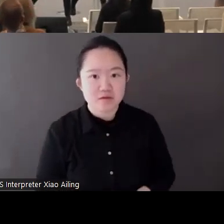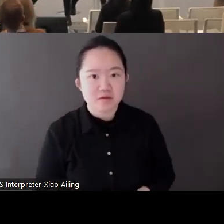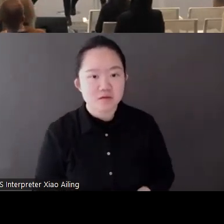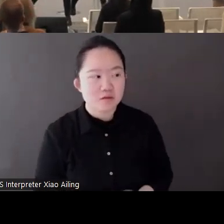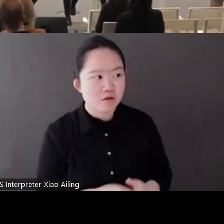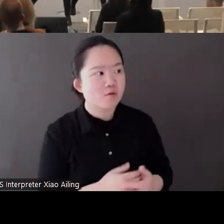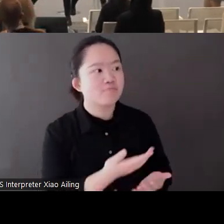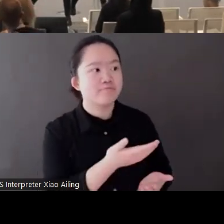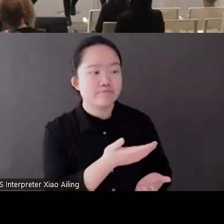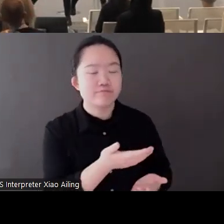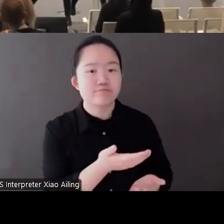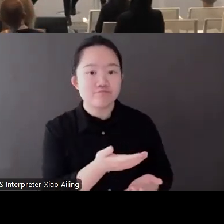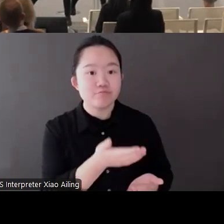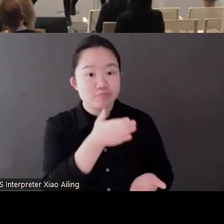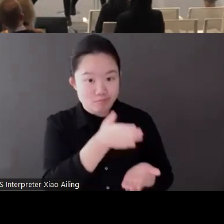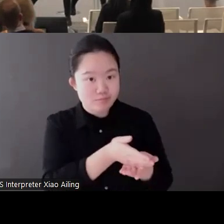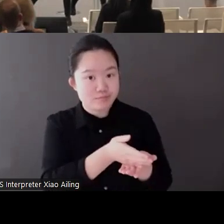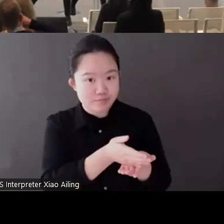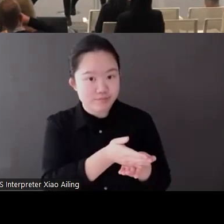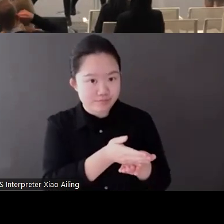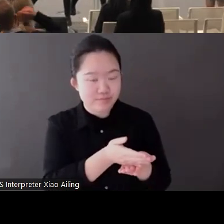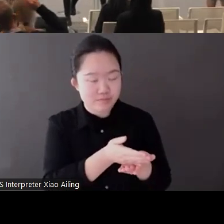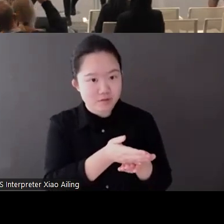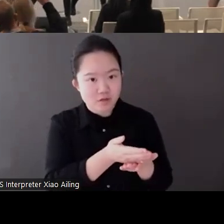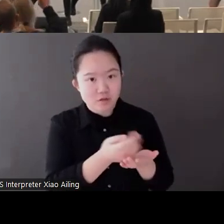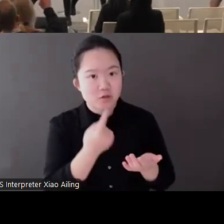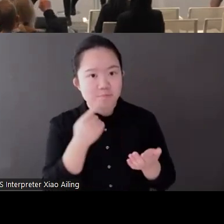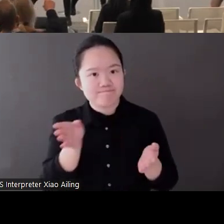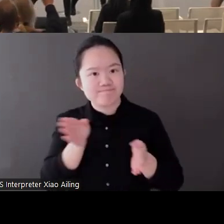you connect the two? Because certification is one thing, but membership is another. So